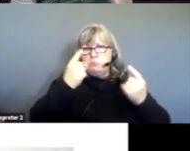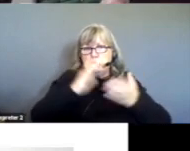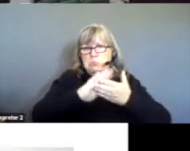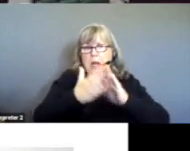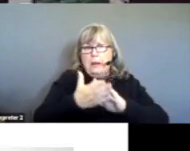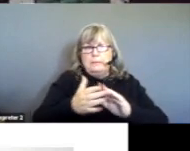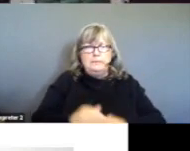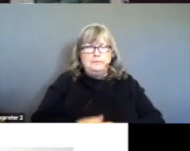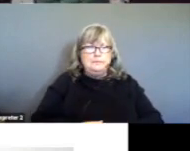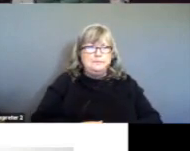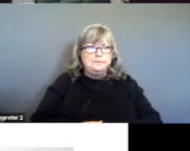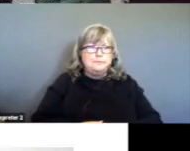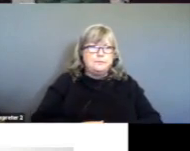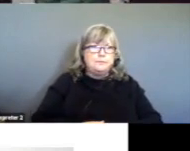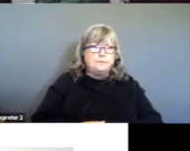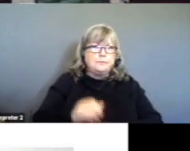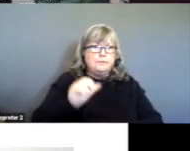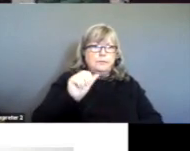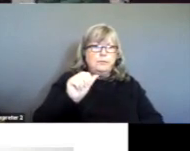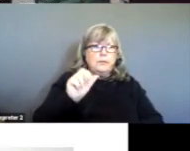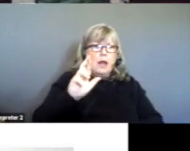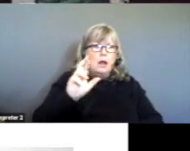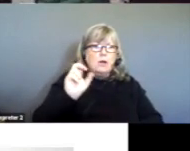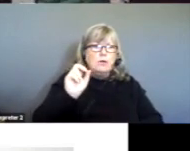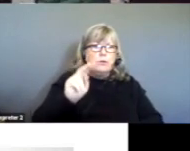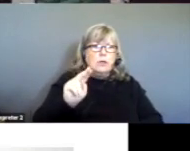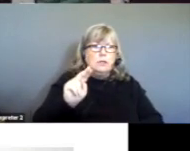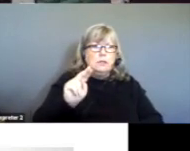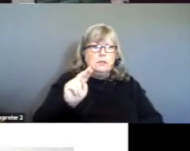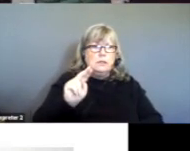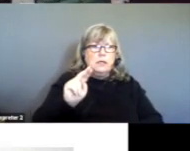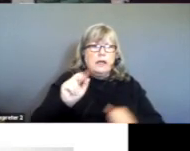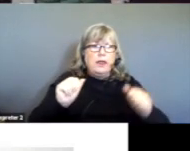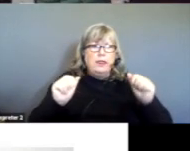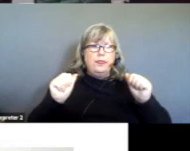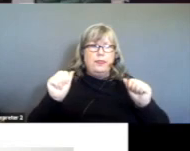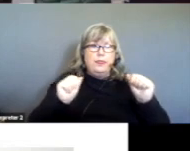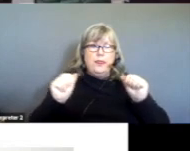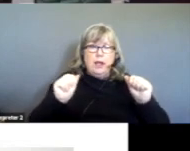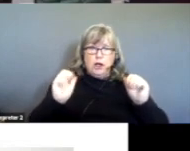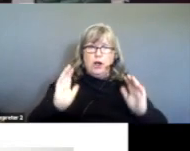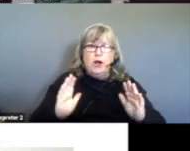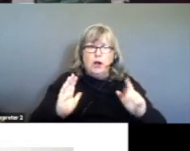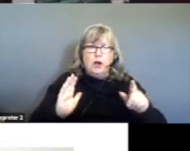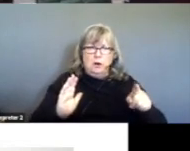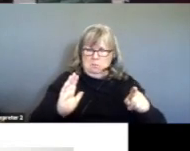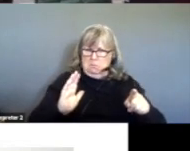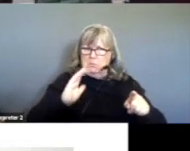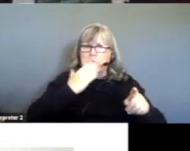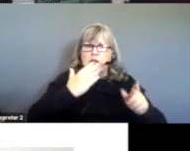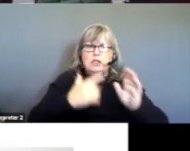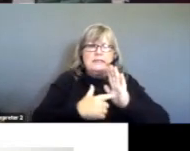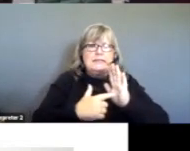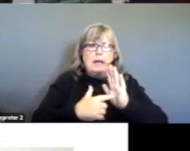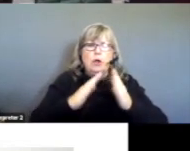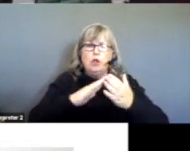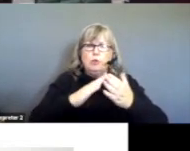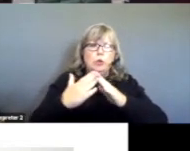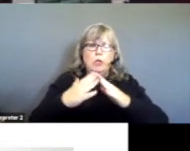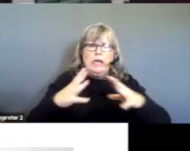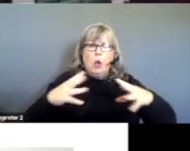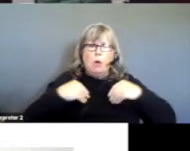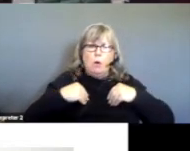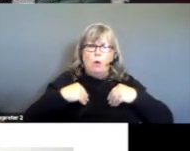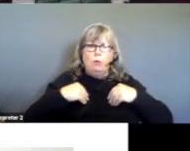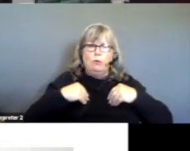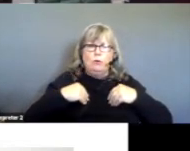Aaron Theatre, another good example of a community-owned cooperative. In a lot of small